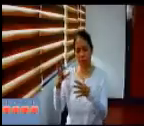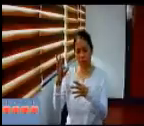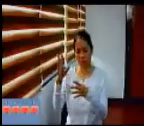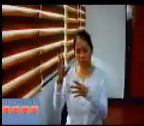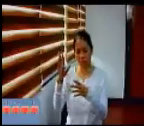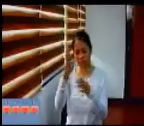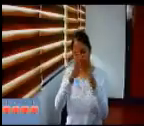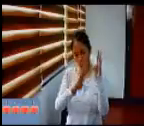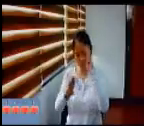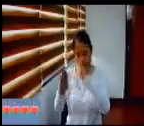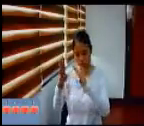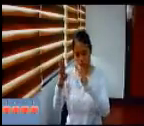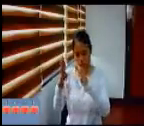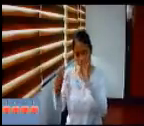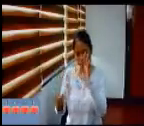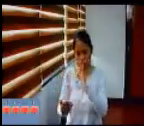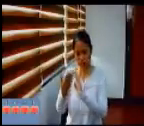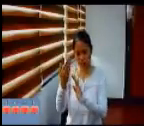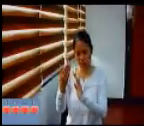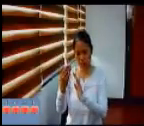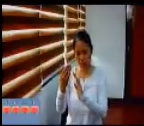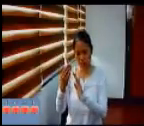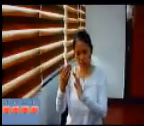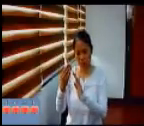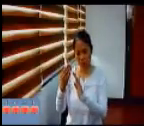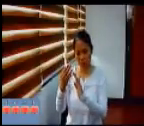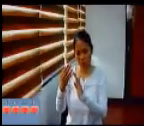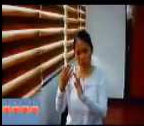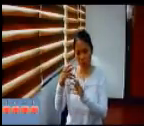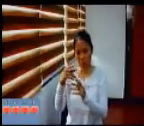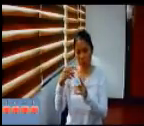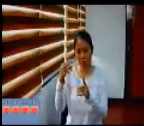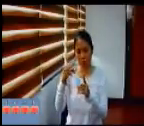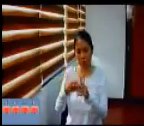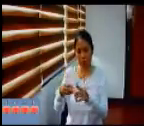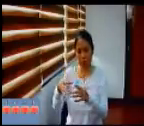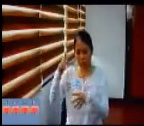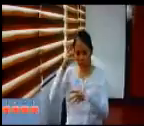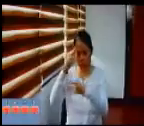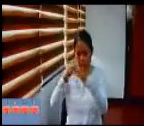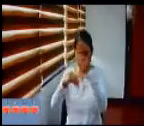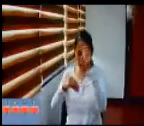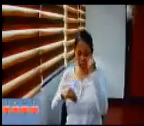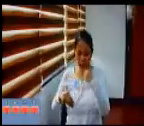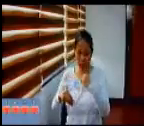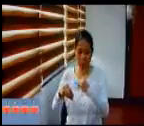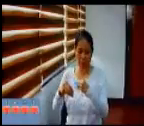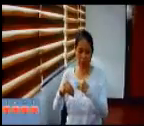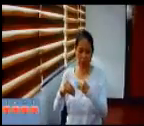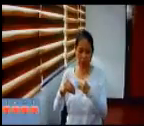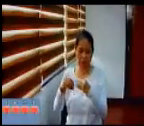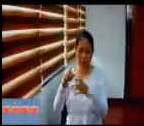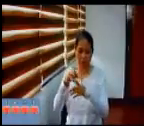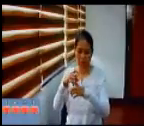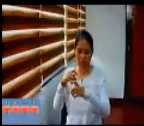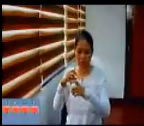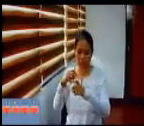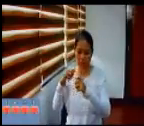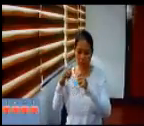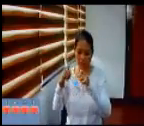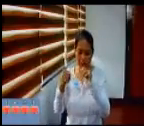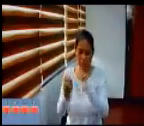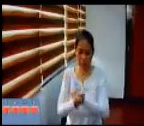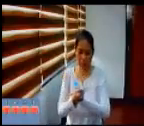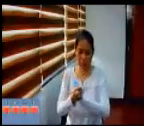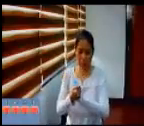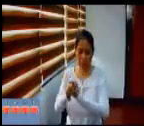they learn their lessons is the conversion and transformation of this risk into uncertainties. So